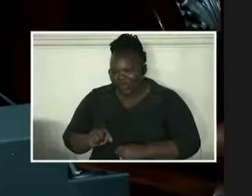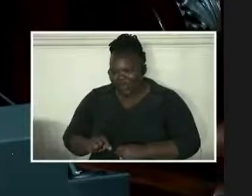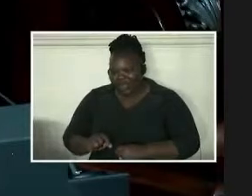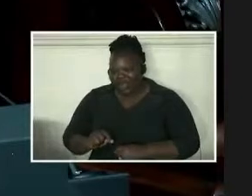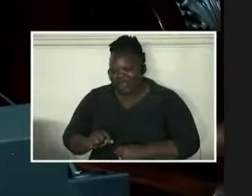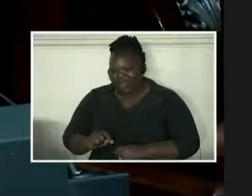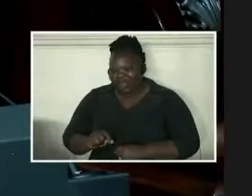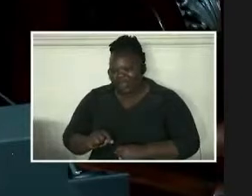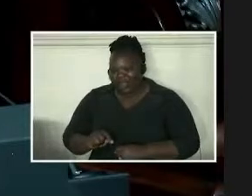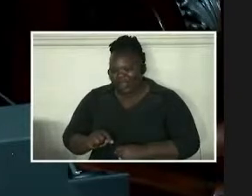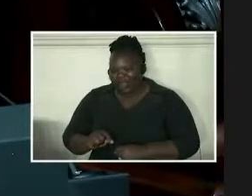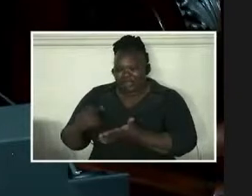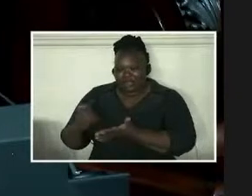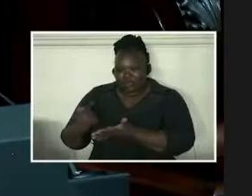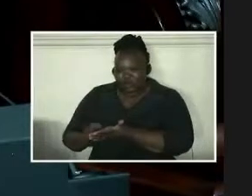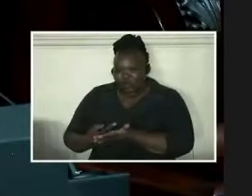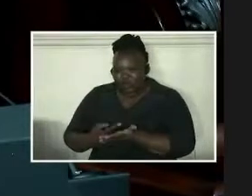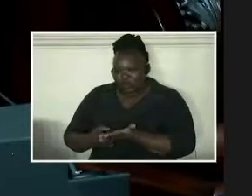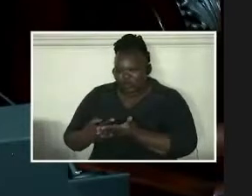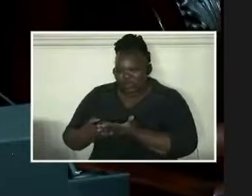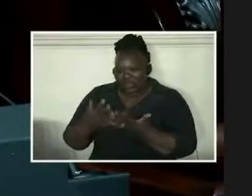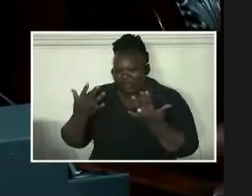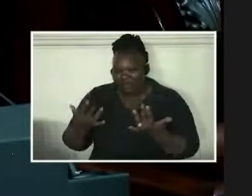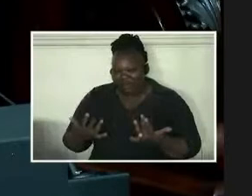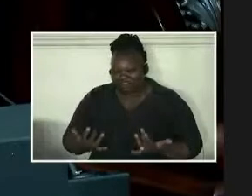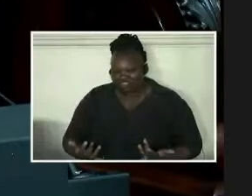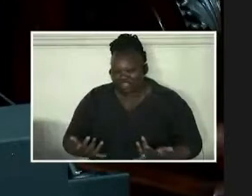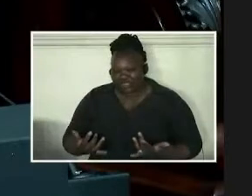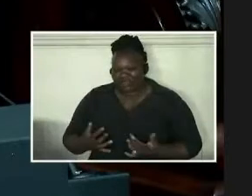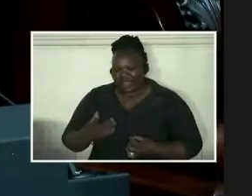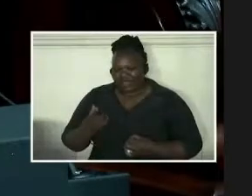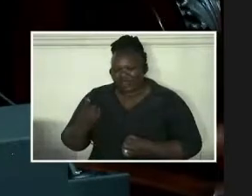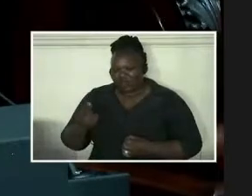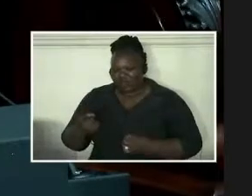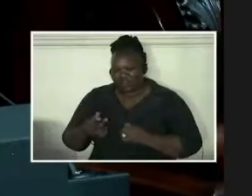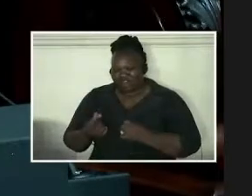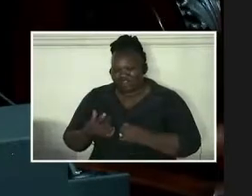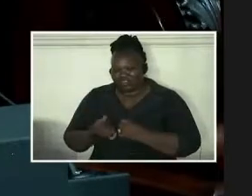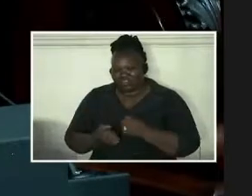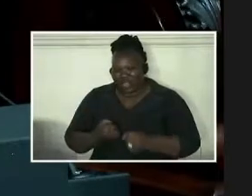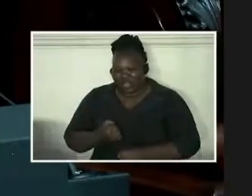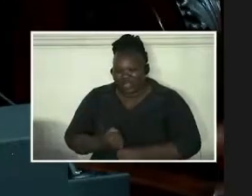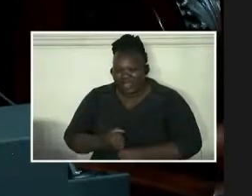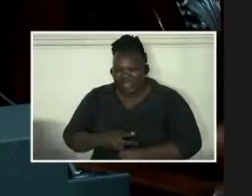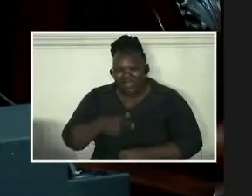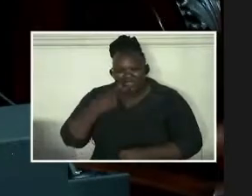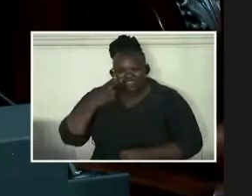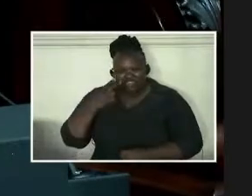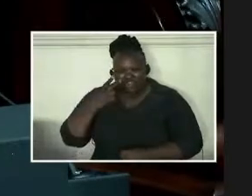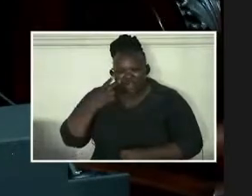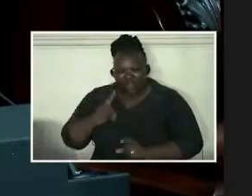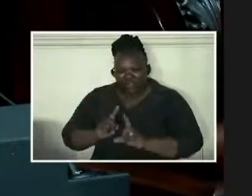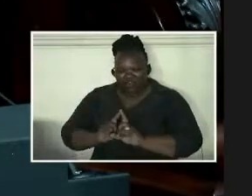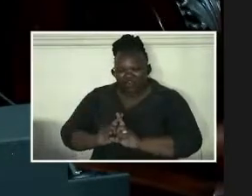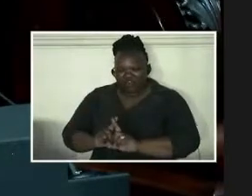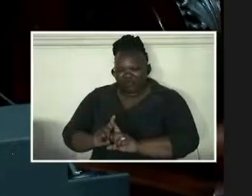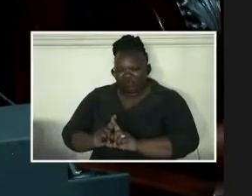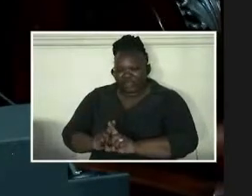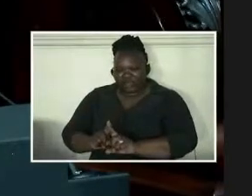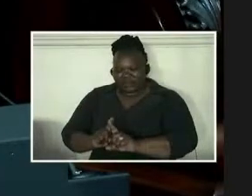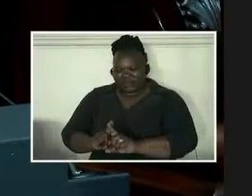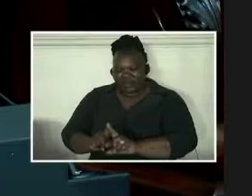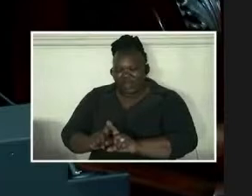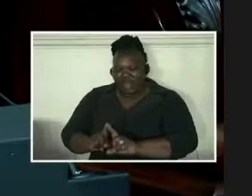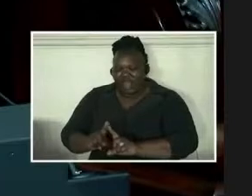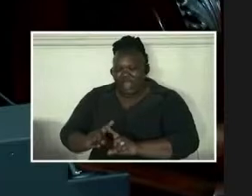that is the right word the budget allocated in that financial year we tried to follow a rent an